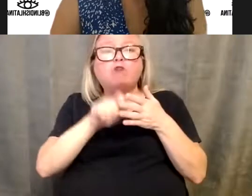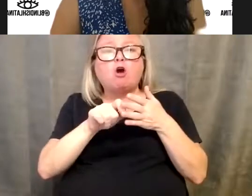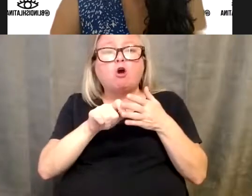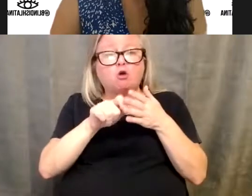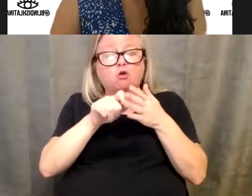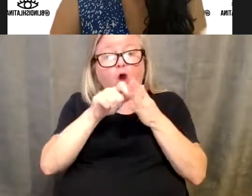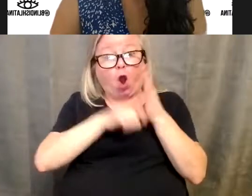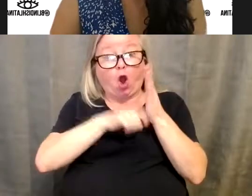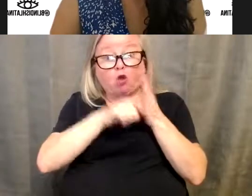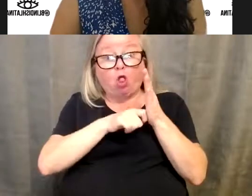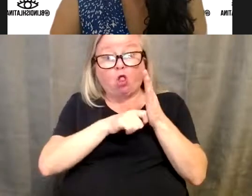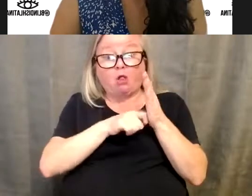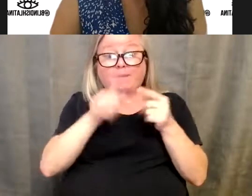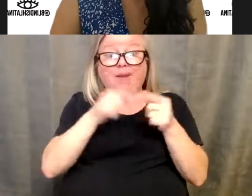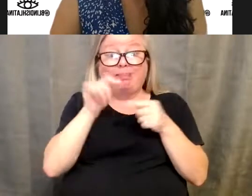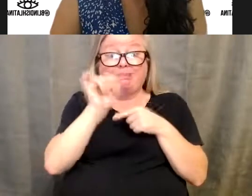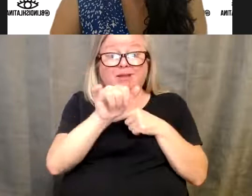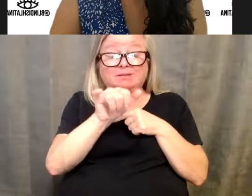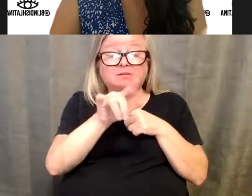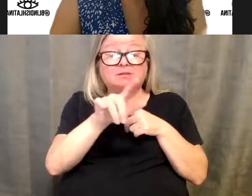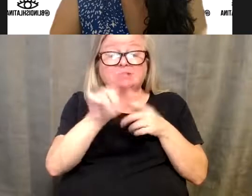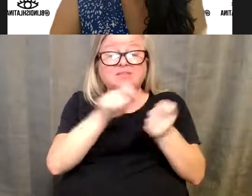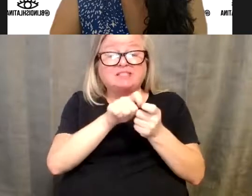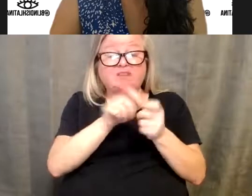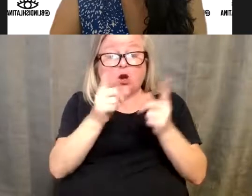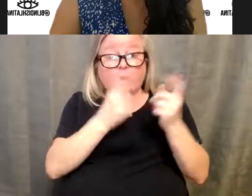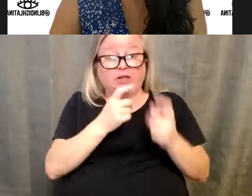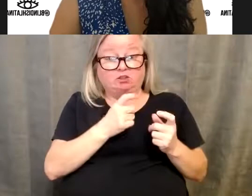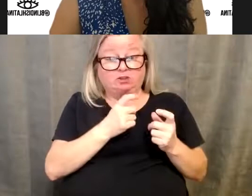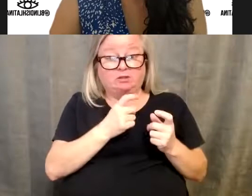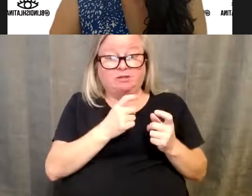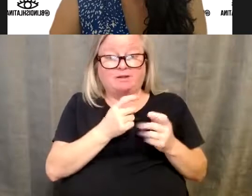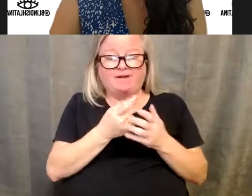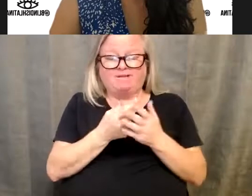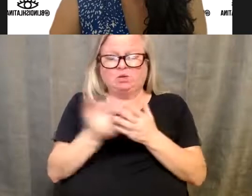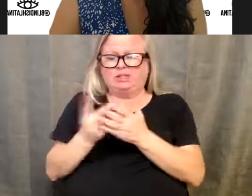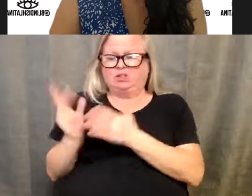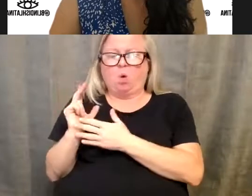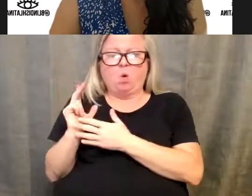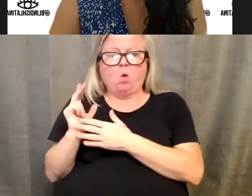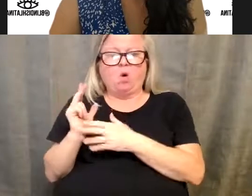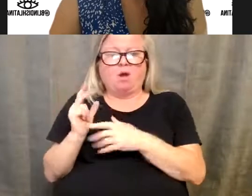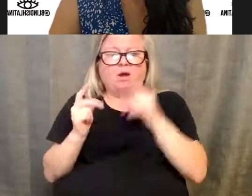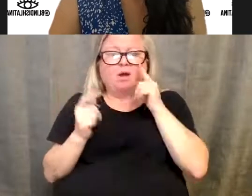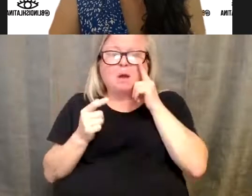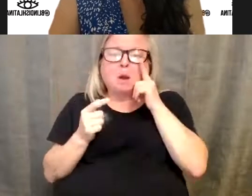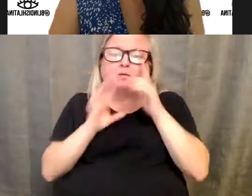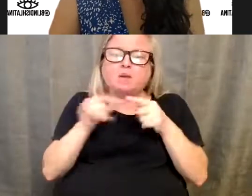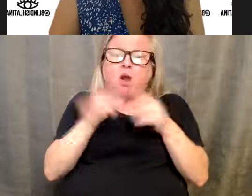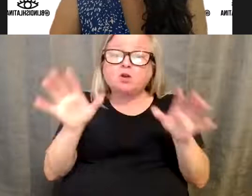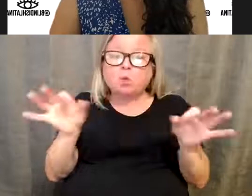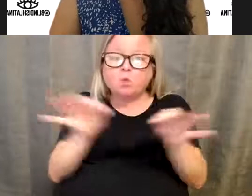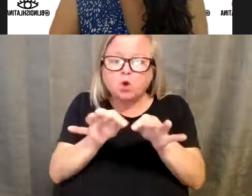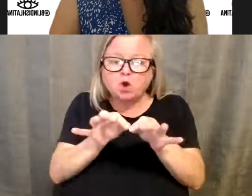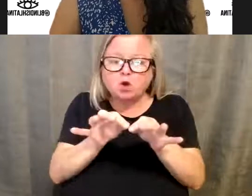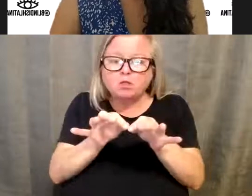few weeks ago, and one of the things I wish somebody had told me when I was younger is know your worth. Know your